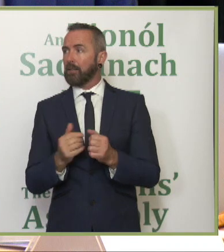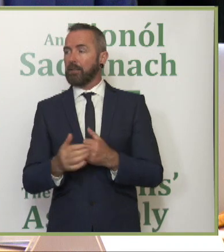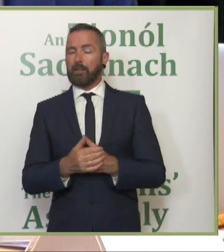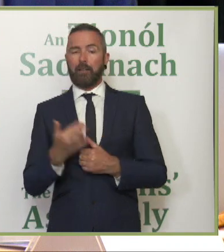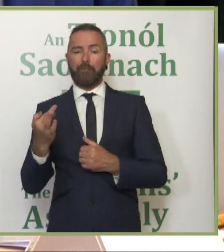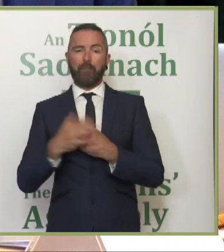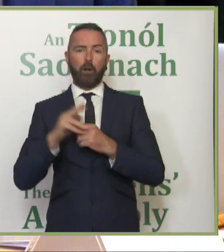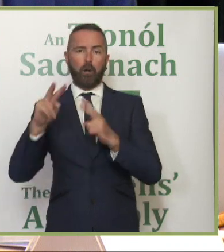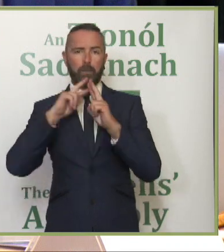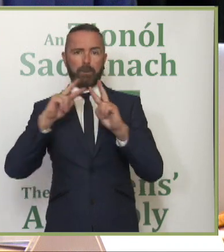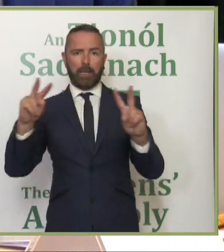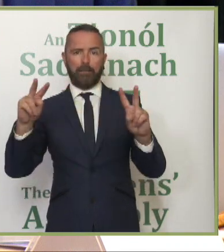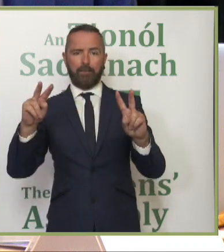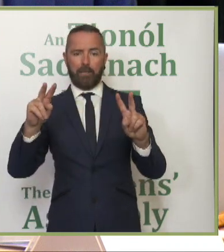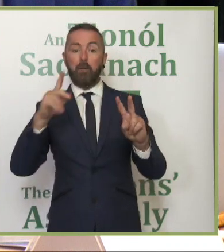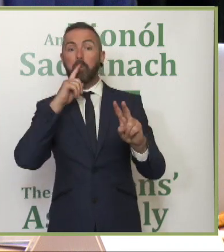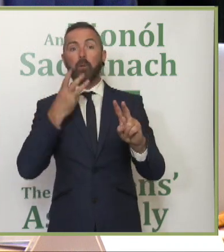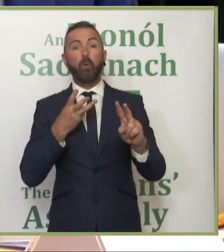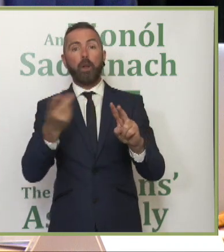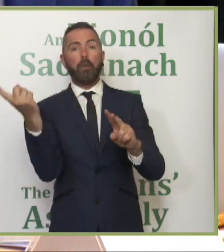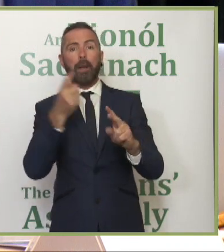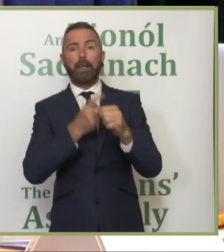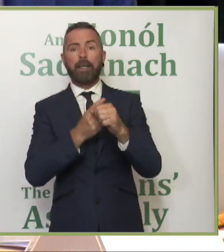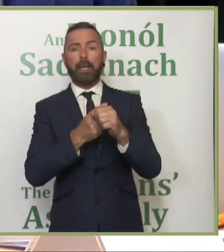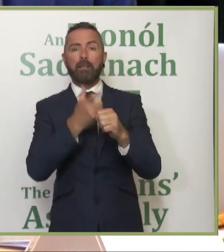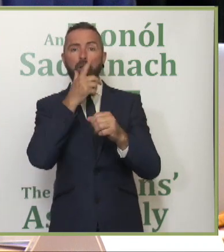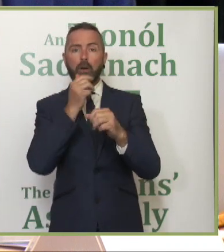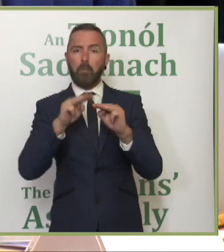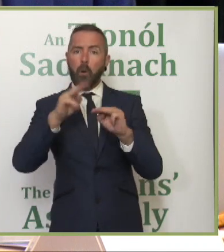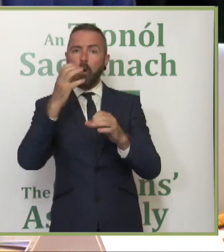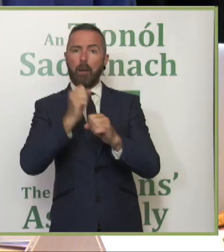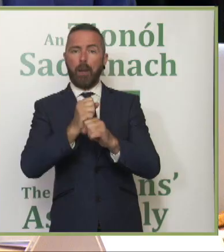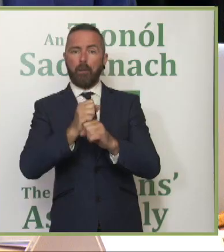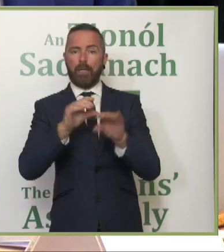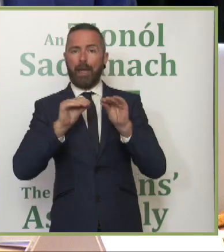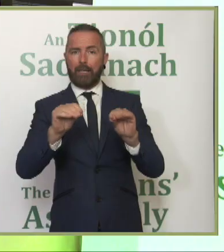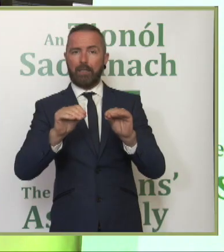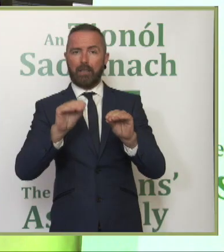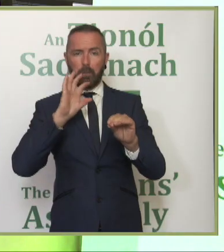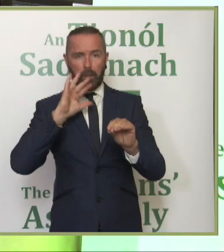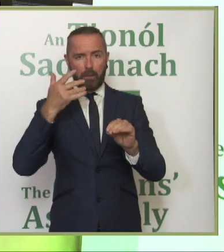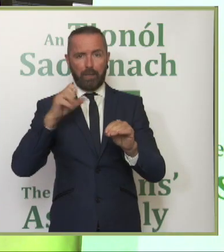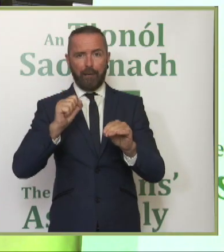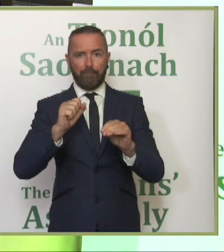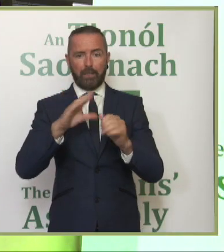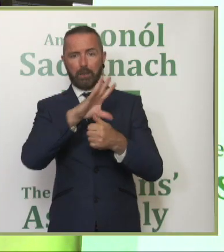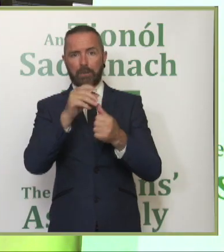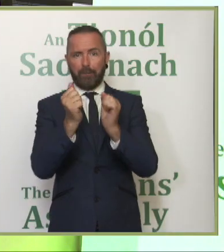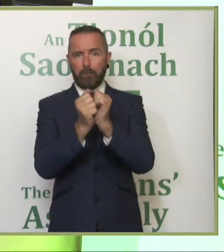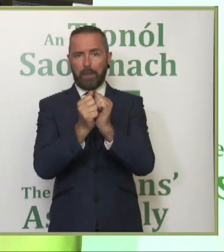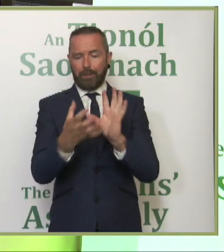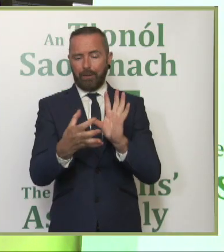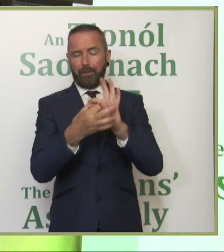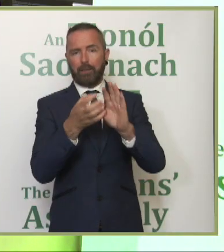And then just to say it is something that we'll be coming back to with specific presentations on the education stuff. Mary? Yes,